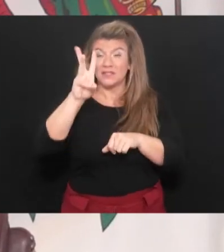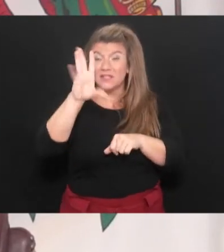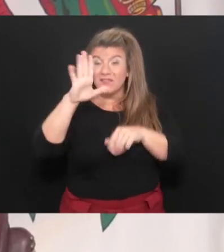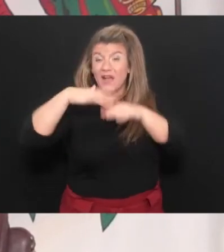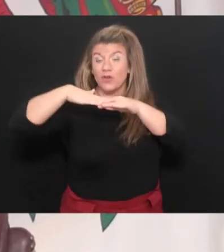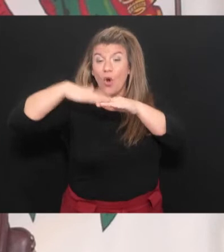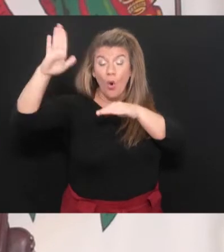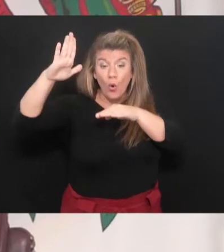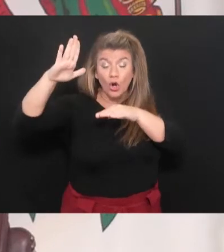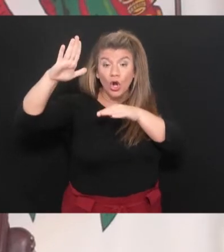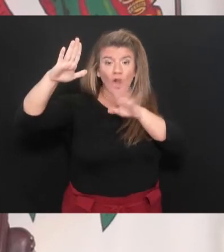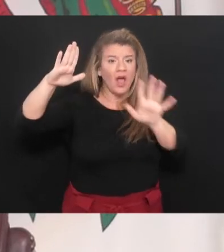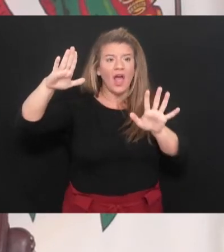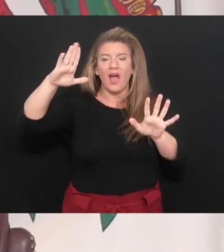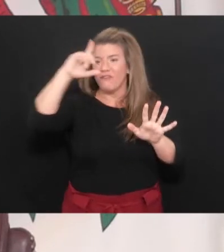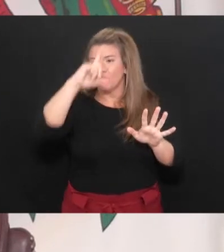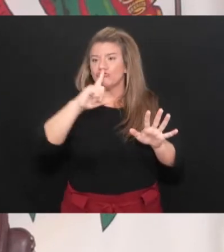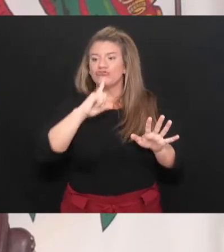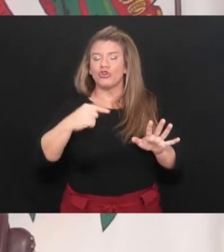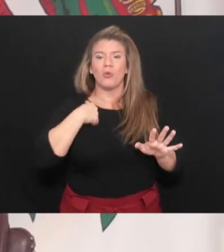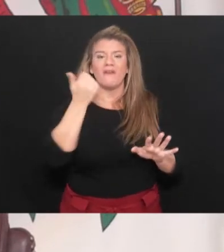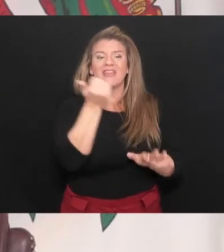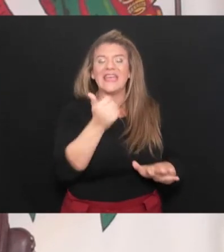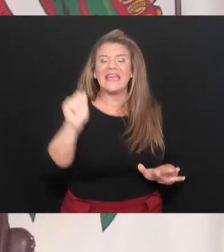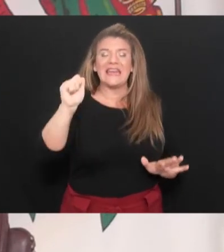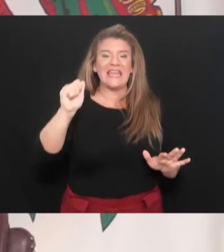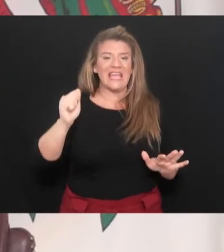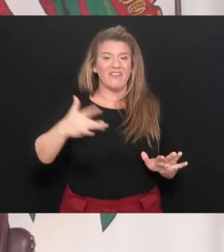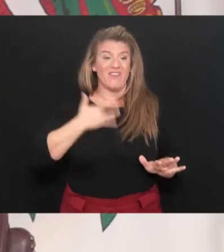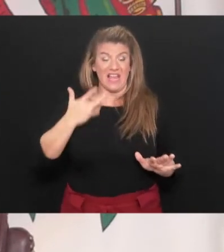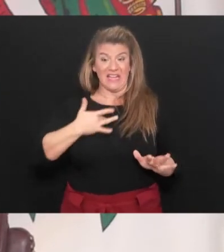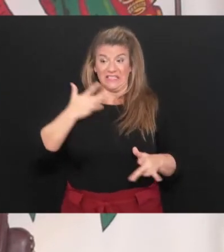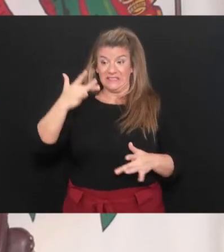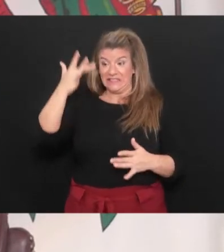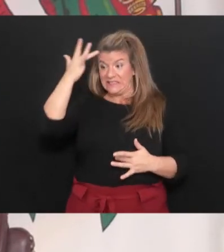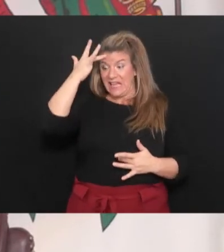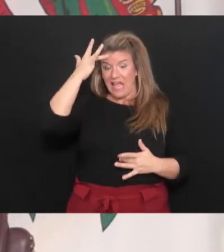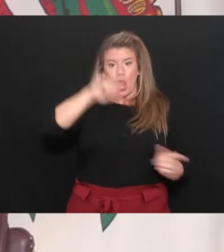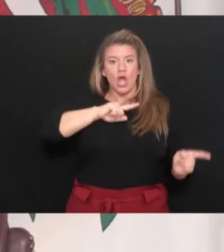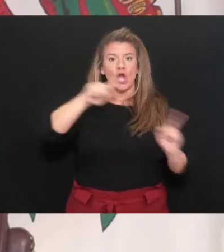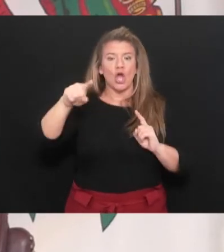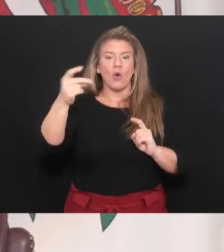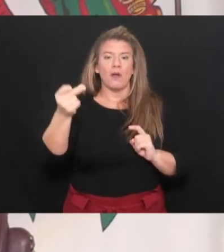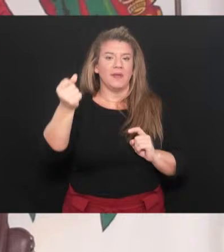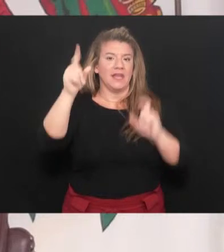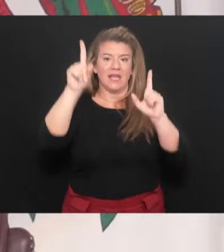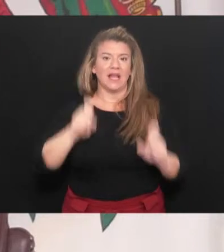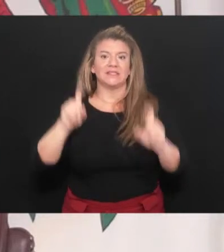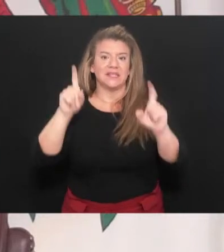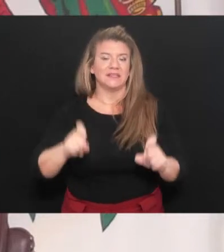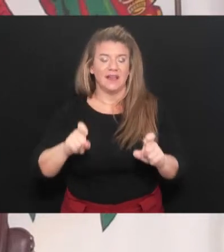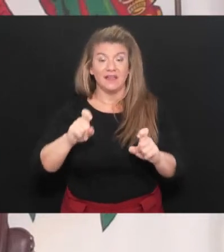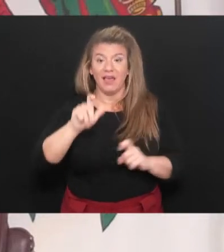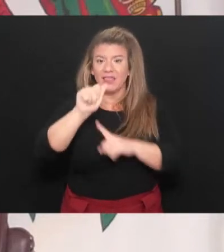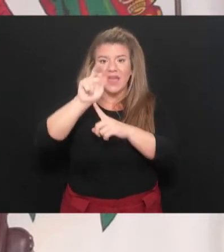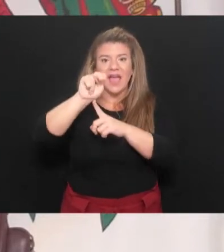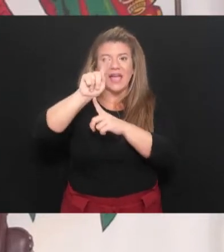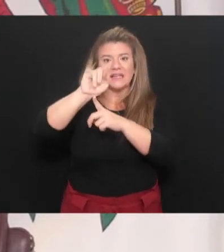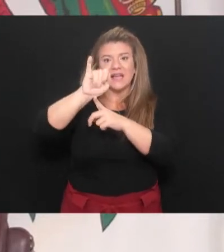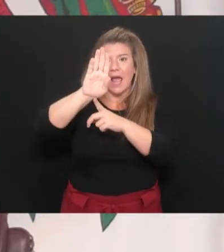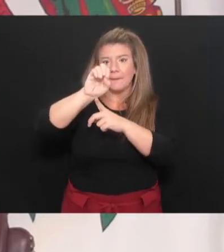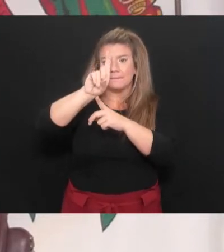older, absolutely, and you have any feelings whatsoever of sickness, you need to go get a test. The antibodies will save your